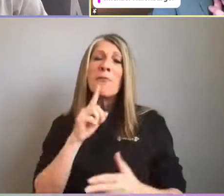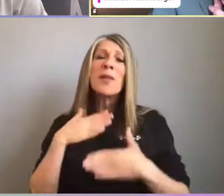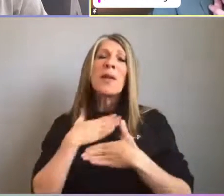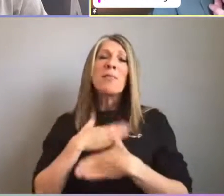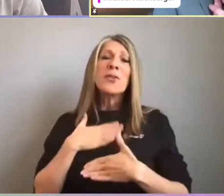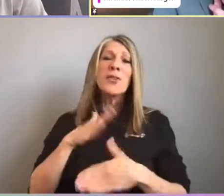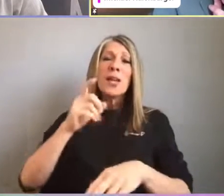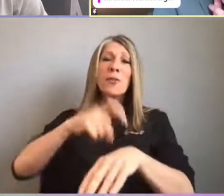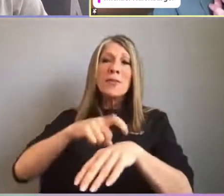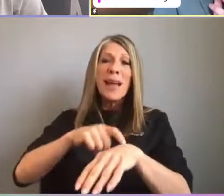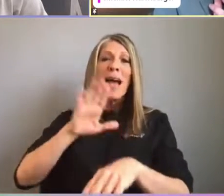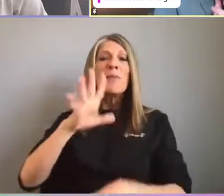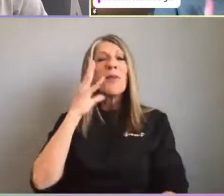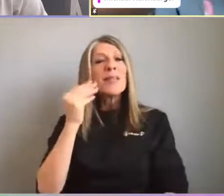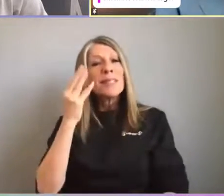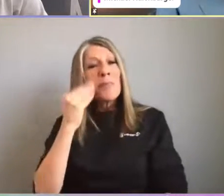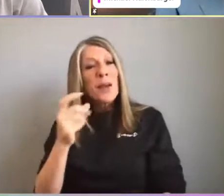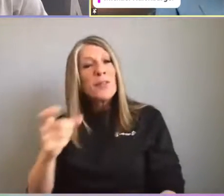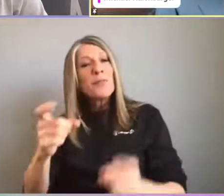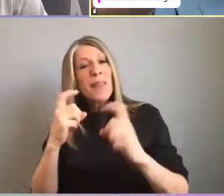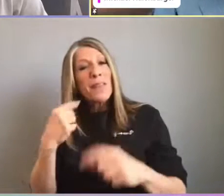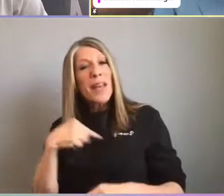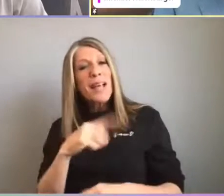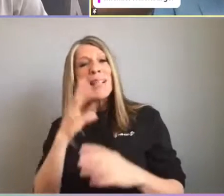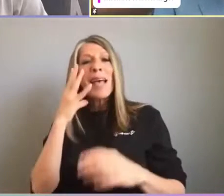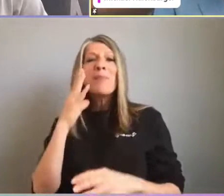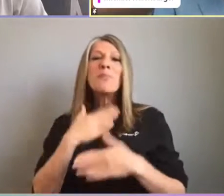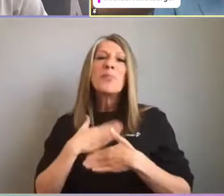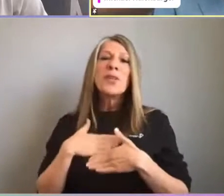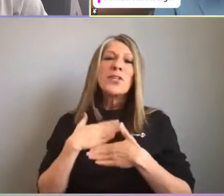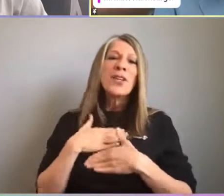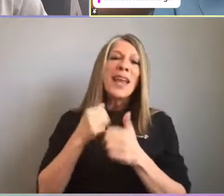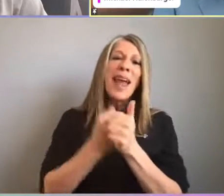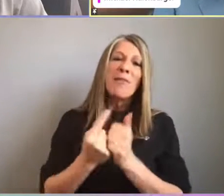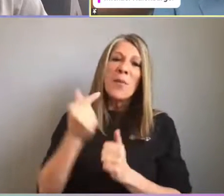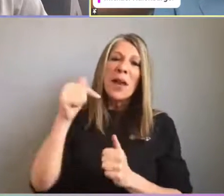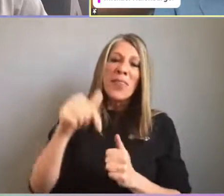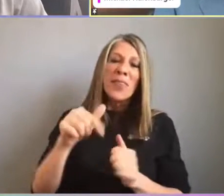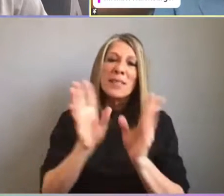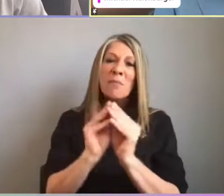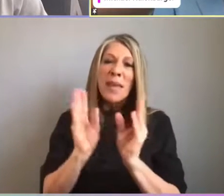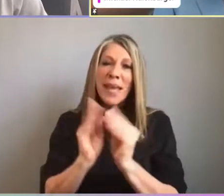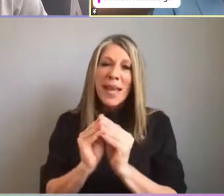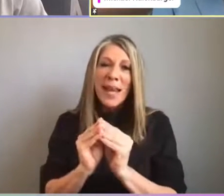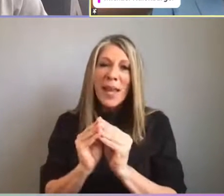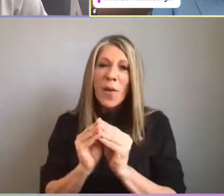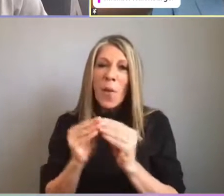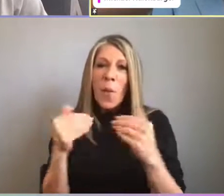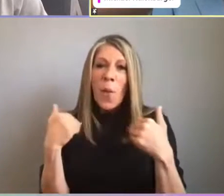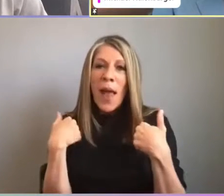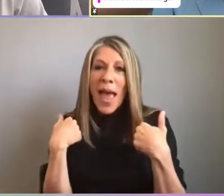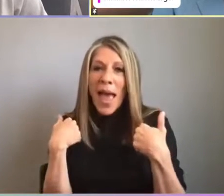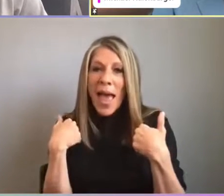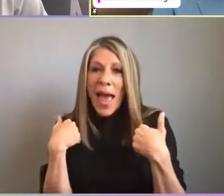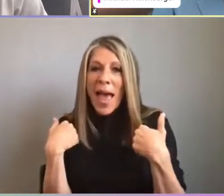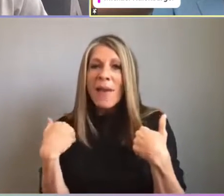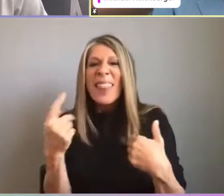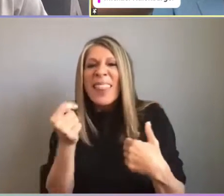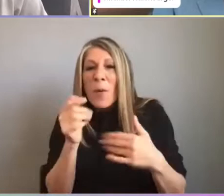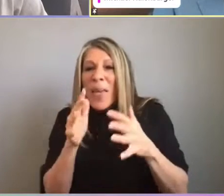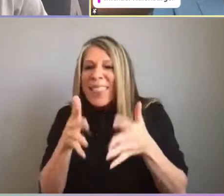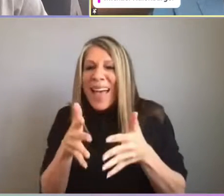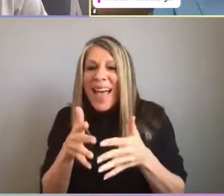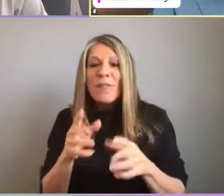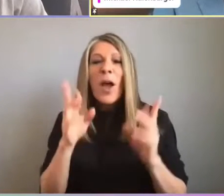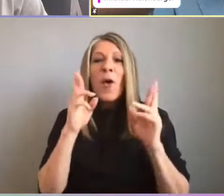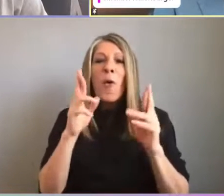your time, your experience that you've given us. Appreciate everybody on this session. We've got a little more of AxeCon left. I hope you